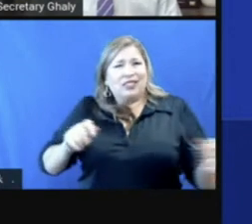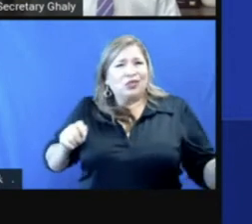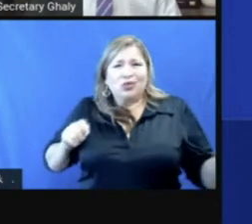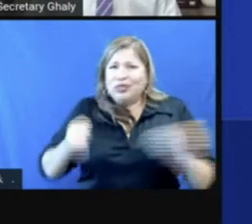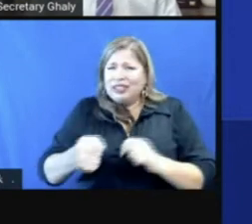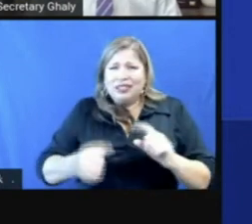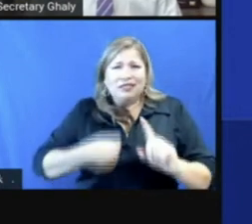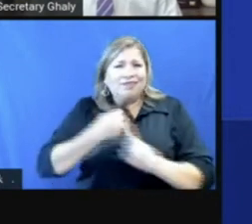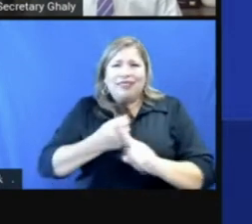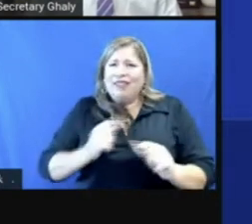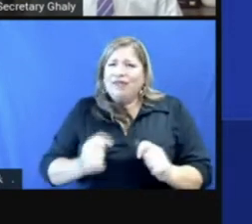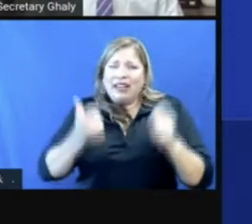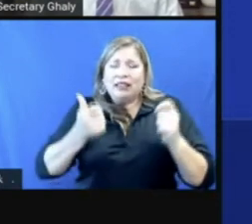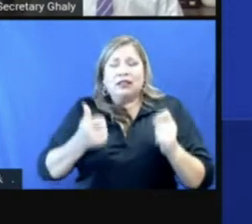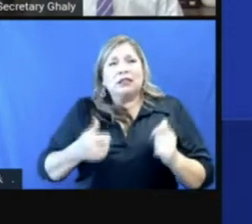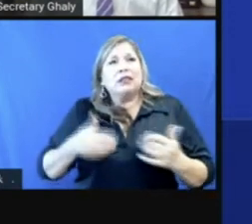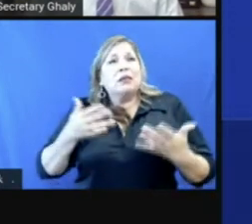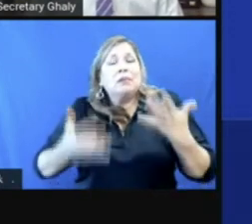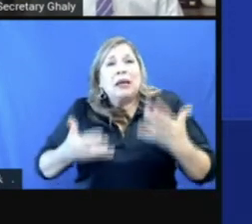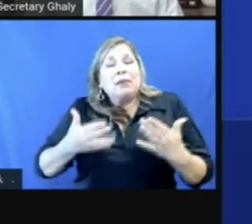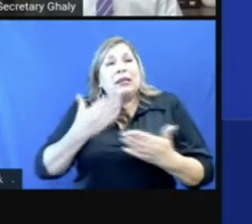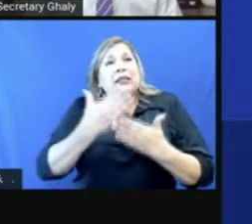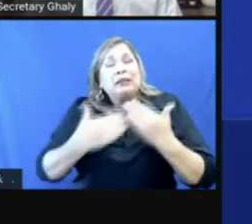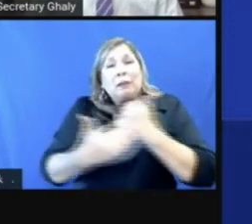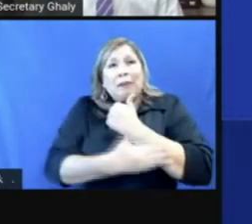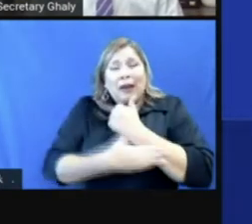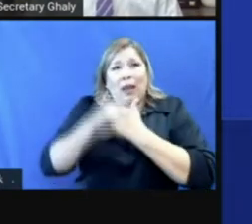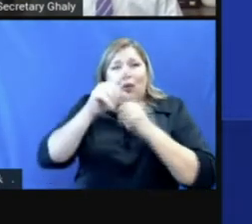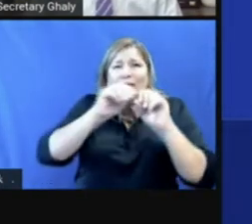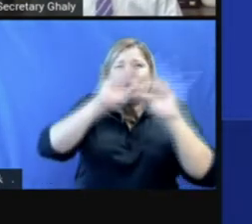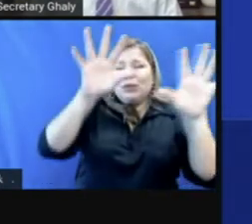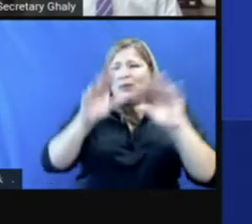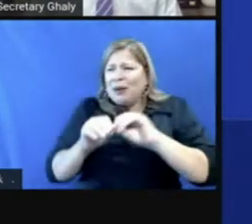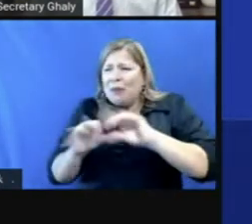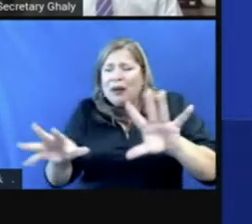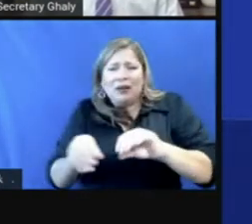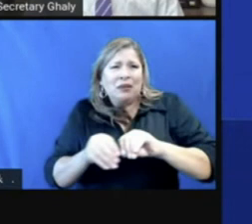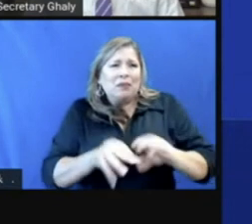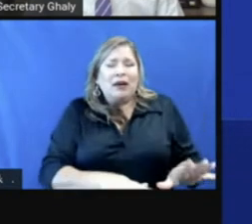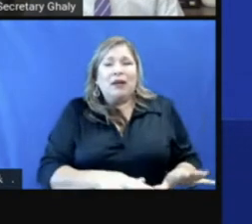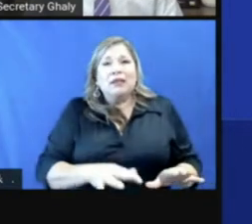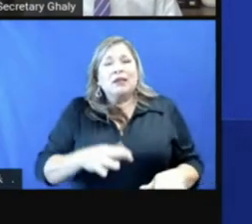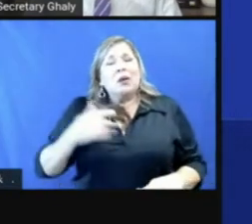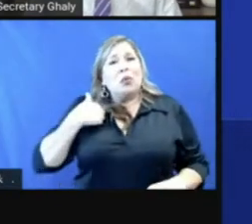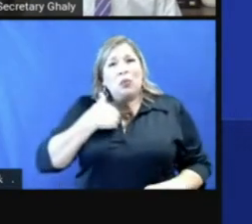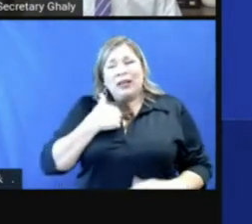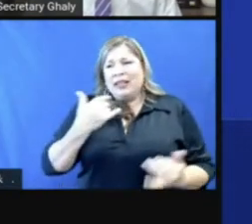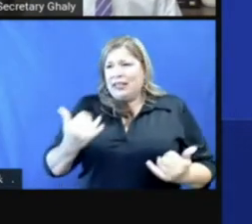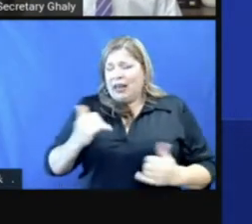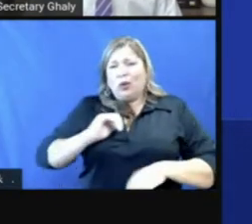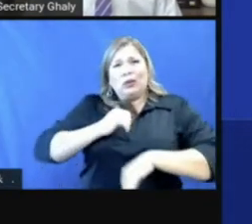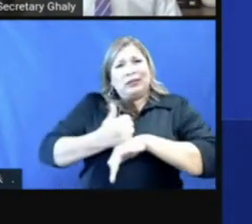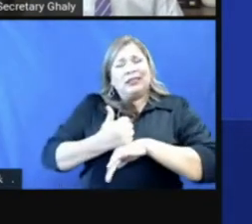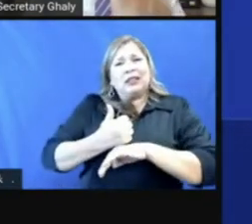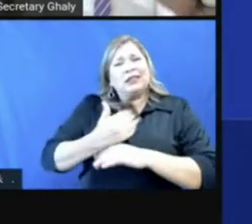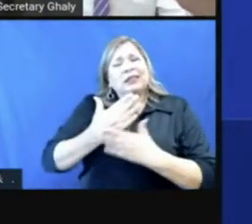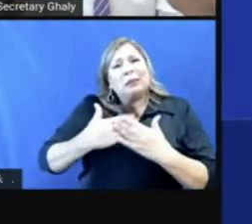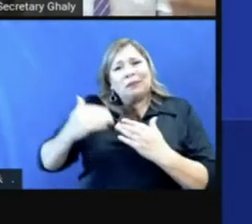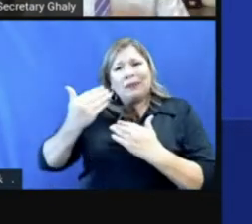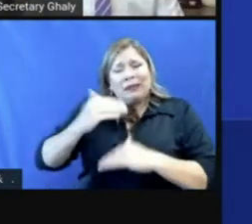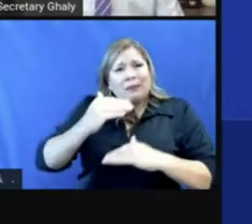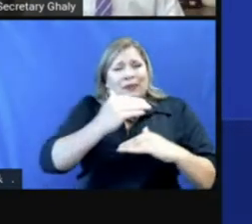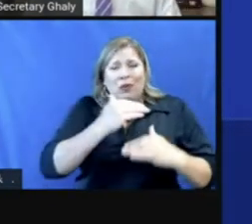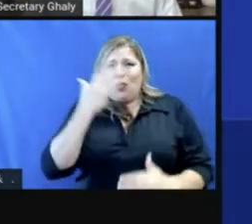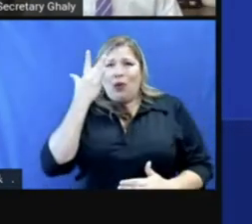statewide, maybe just in a handful of counties, but further restrictions is what we hope to avoid. But all tools are on the table. We have sort of